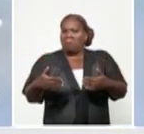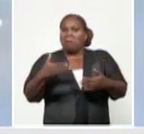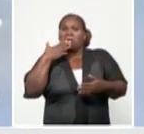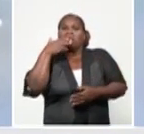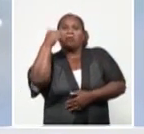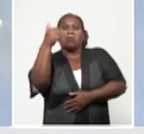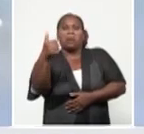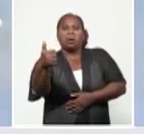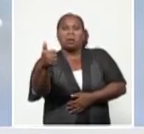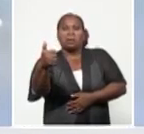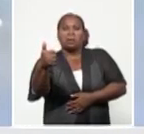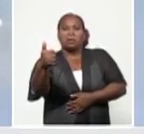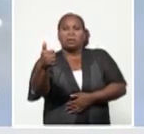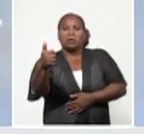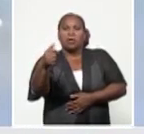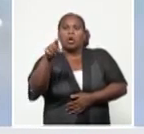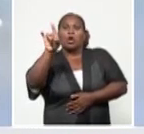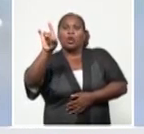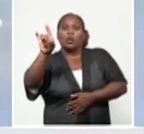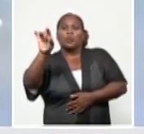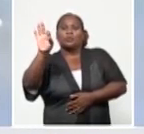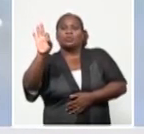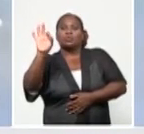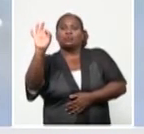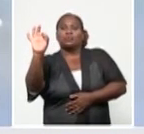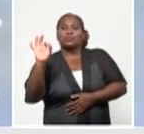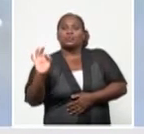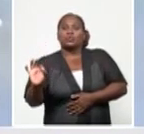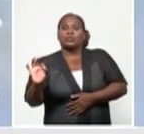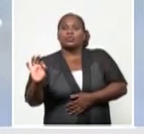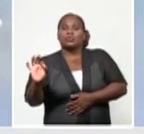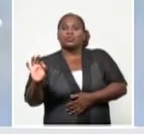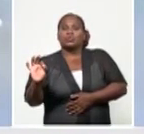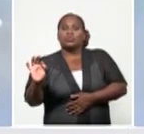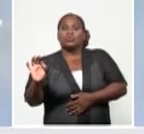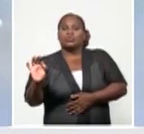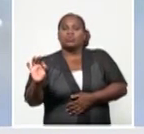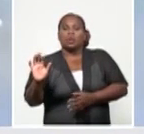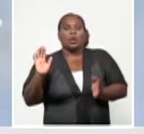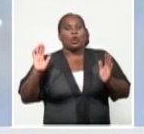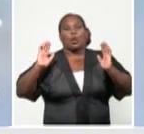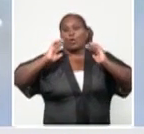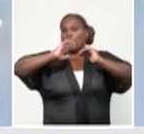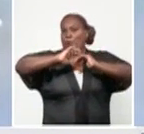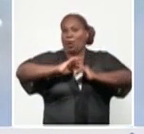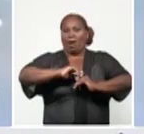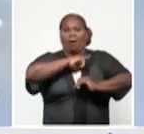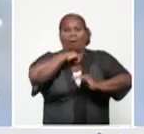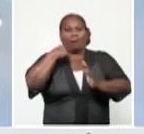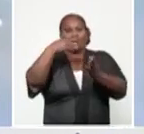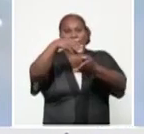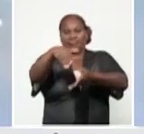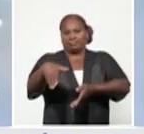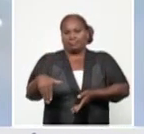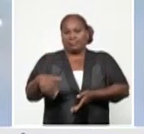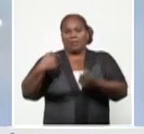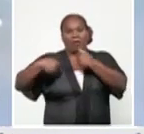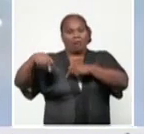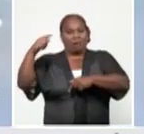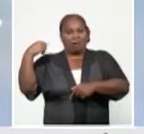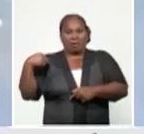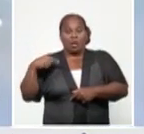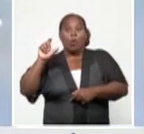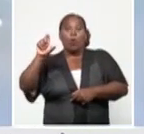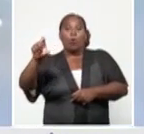reported yesterday in Cuba, nor over the last 4 days. Cuba, therefore, has a mortality